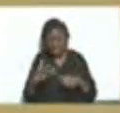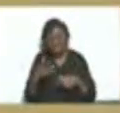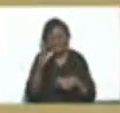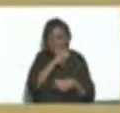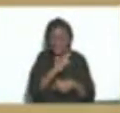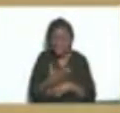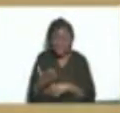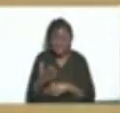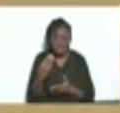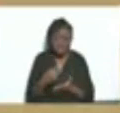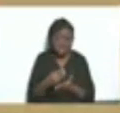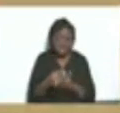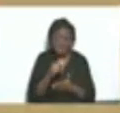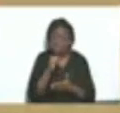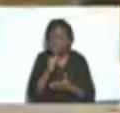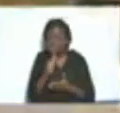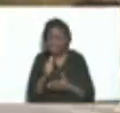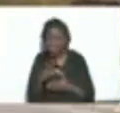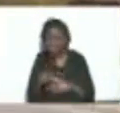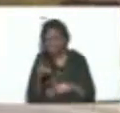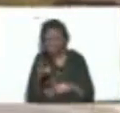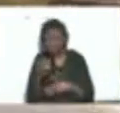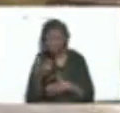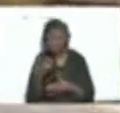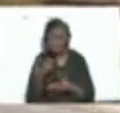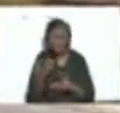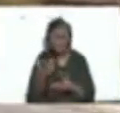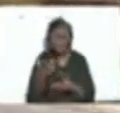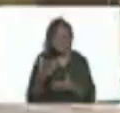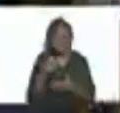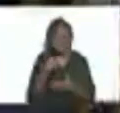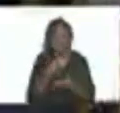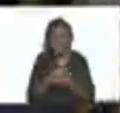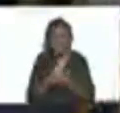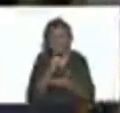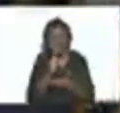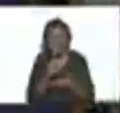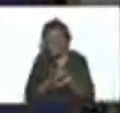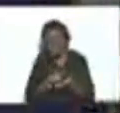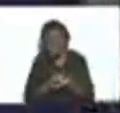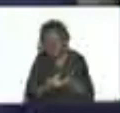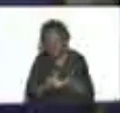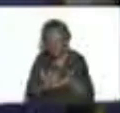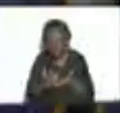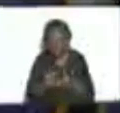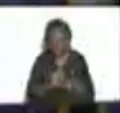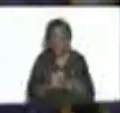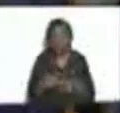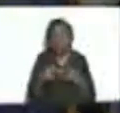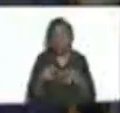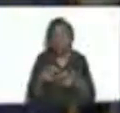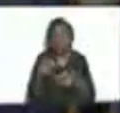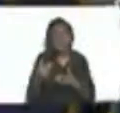not accounted for, that remain under active investigation. Though not saying much on these probes, Storr provided this update. I've